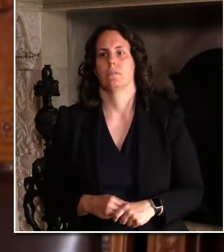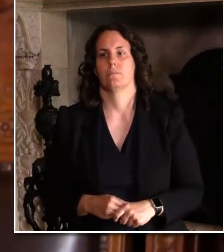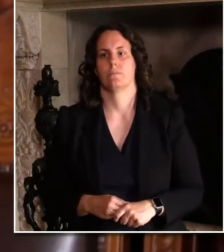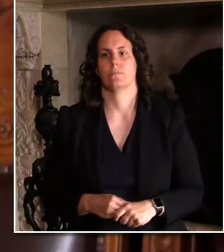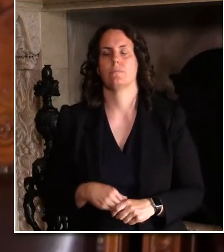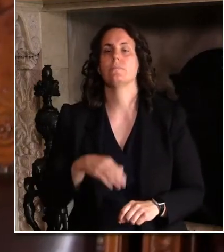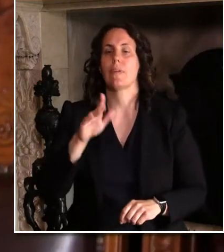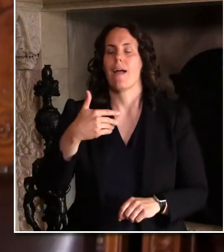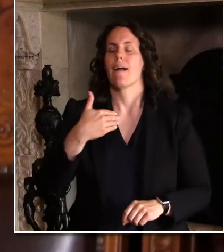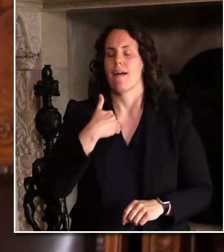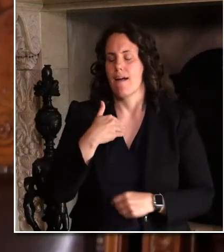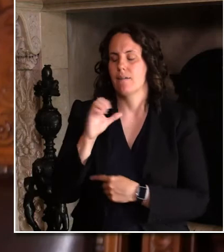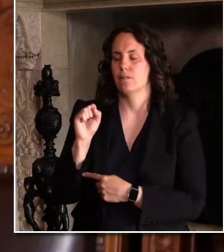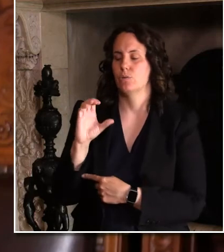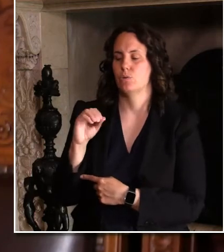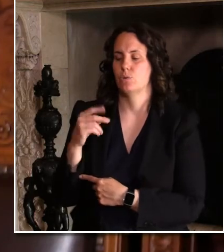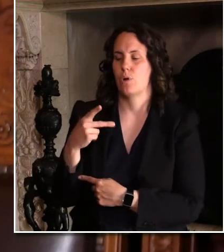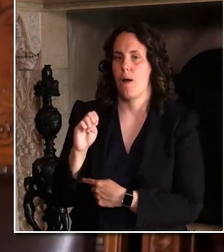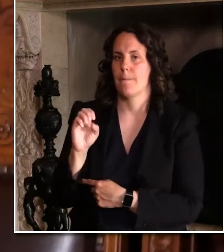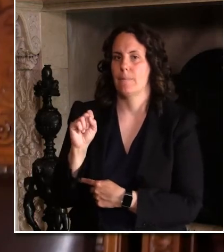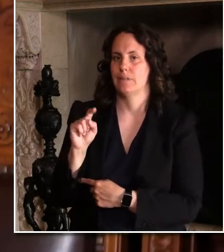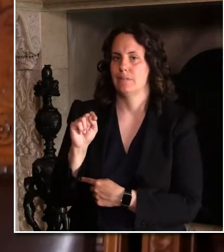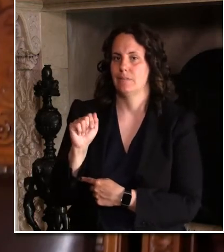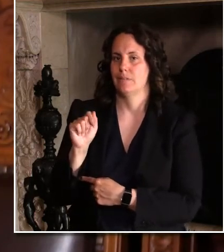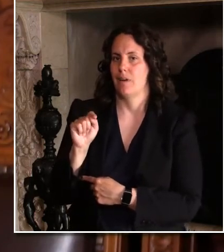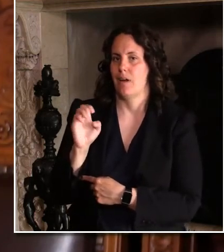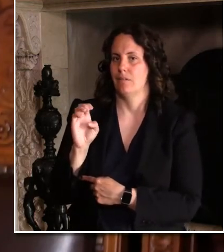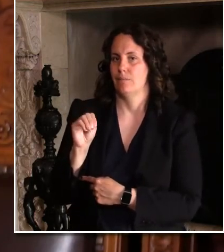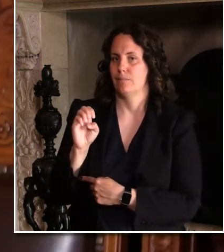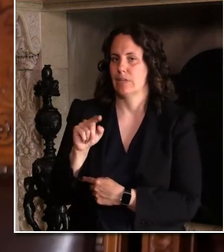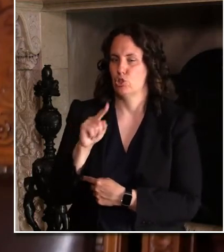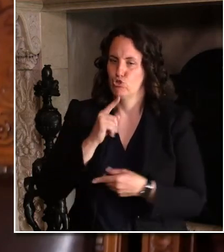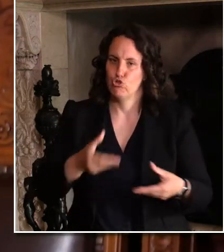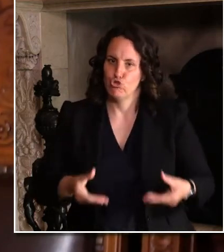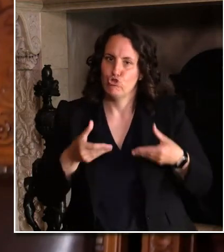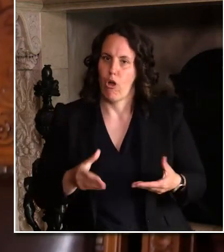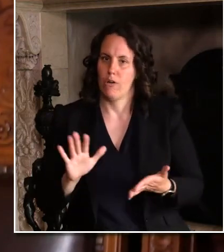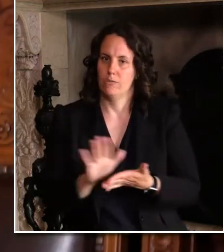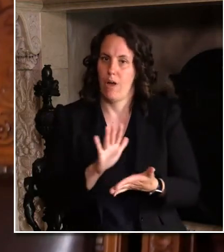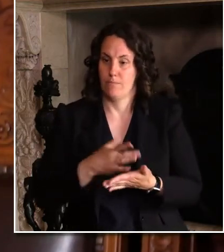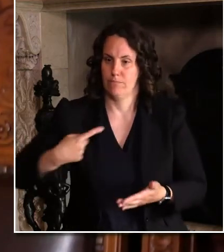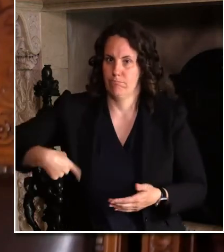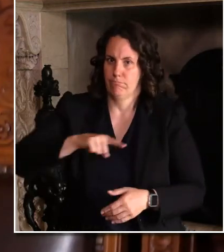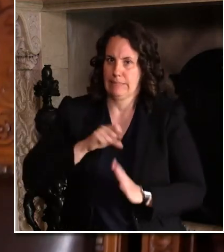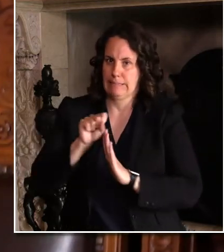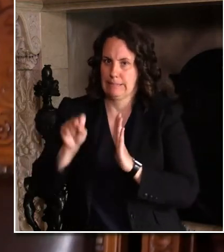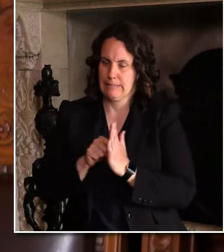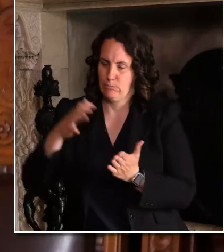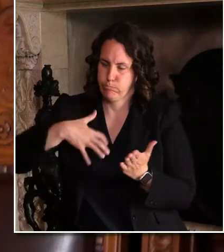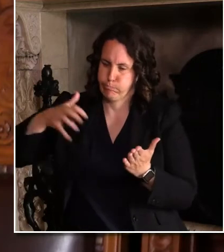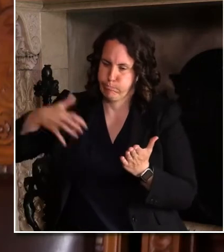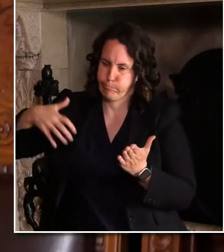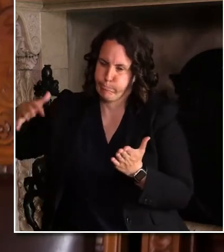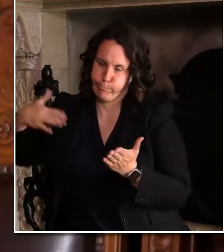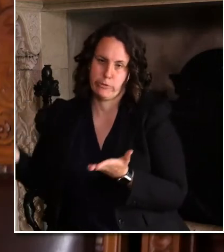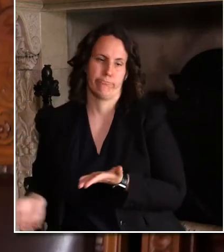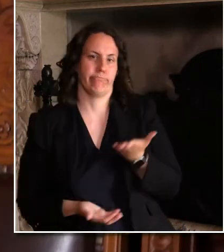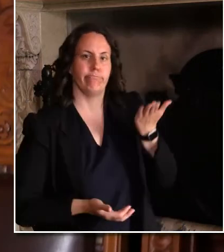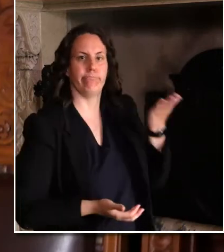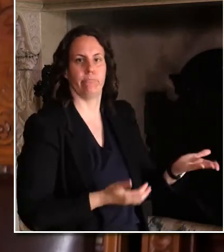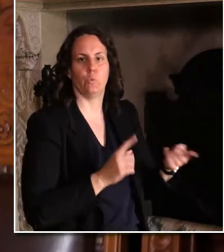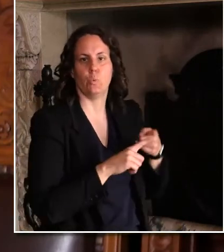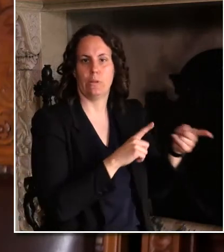by state agencies all the time, and simply what they are is they provide notice to the public at large that an